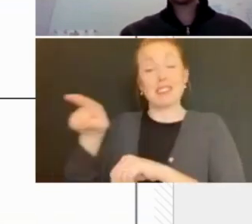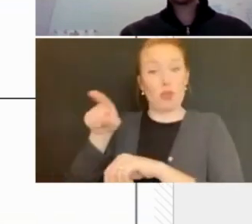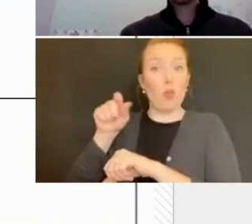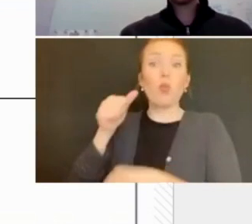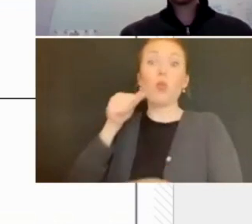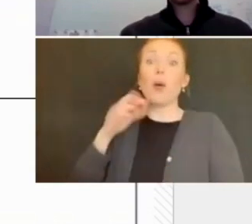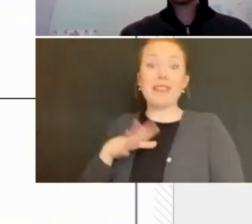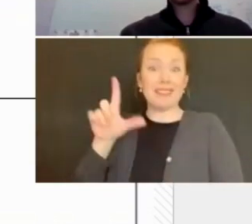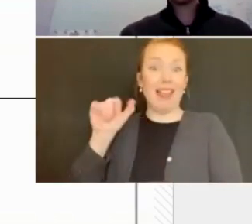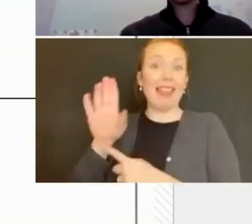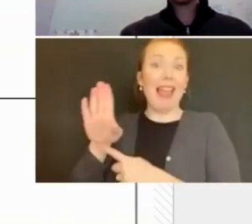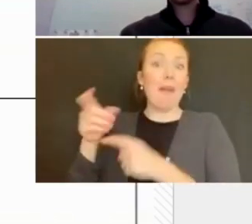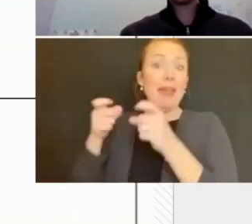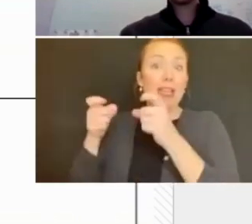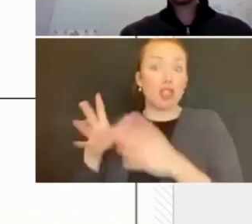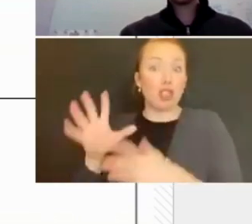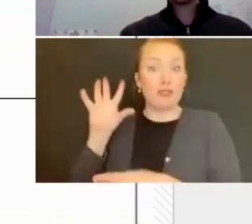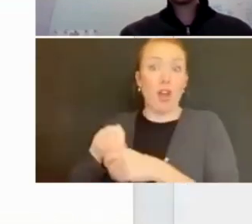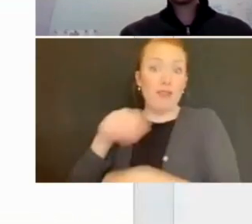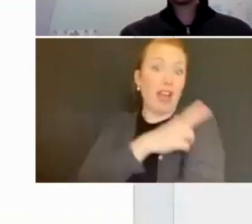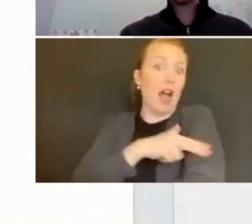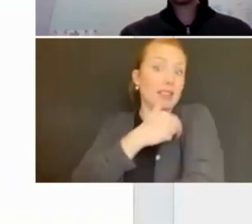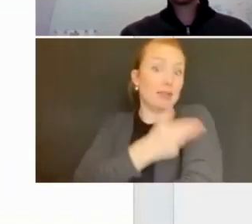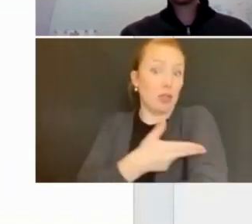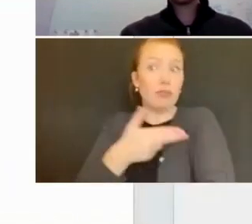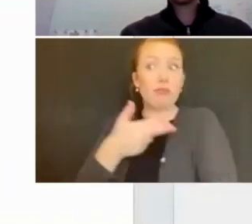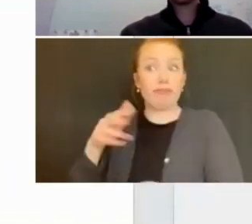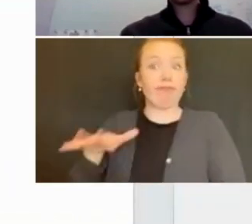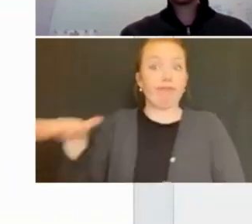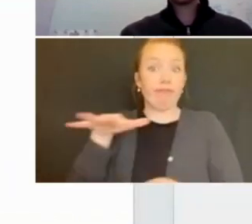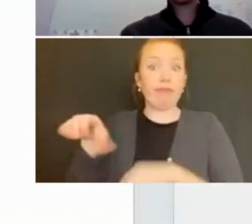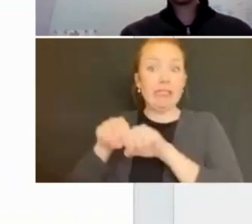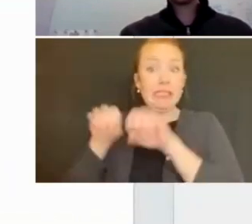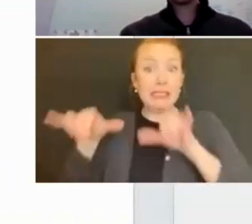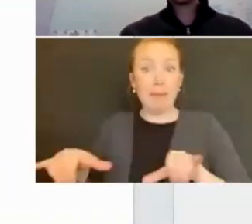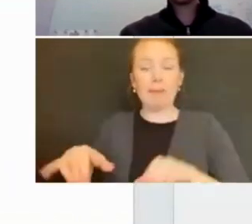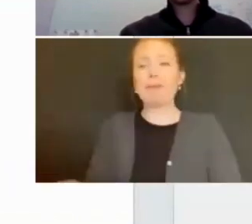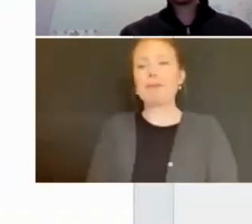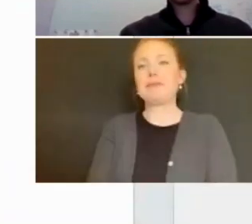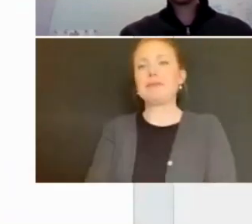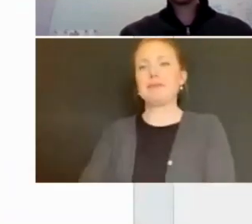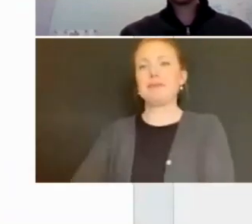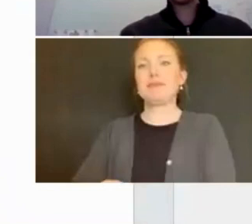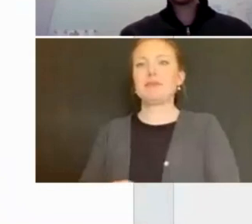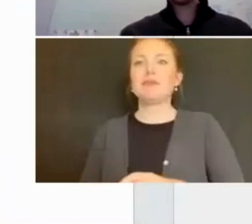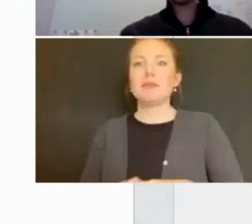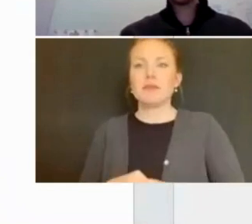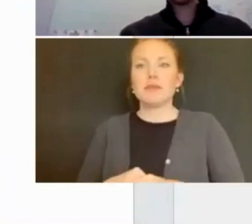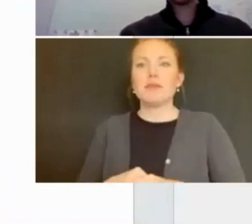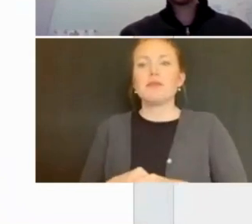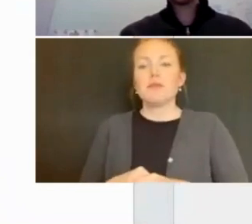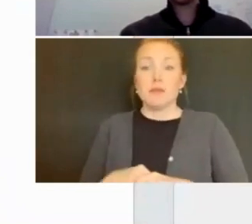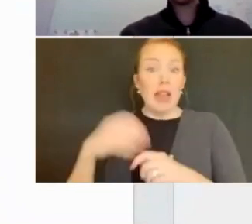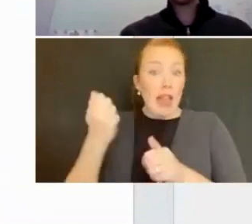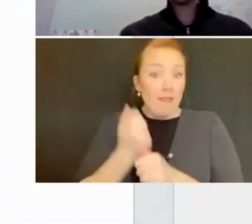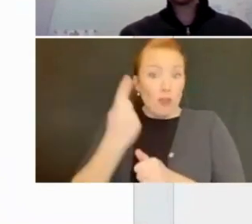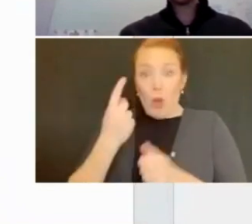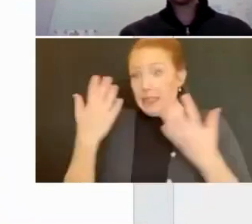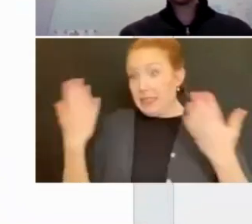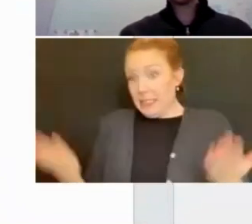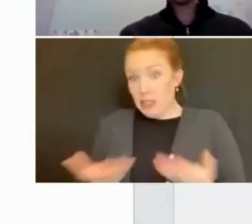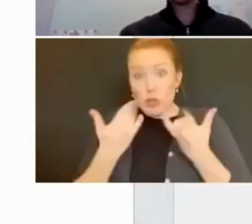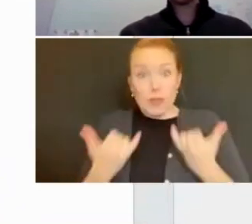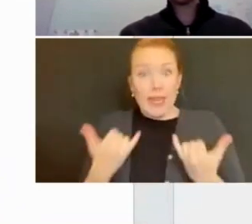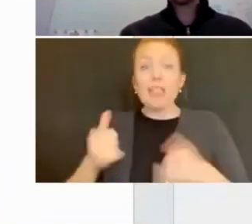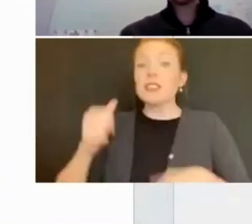at a hospital system. And finally, a couple last things. Everybody here today watching with us live,